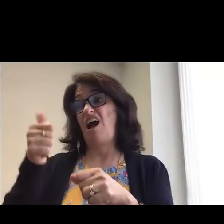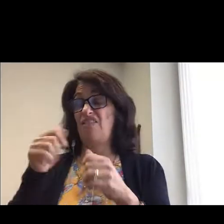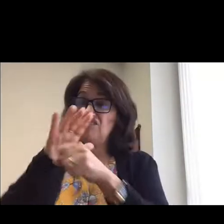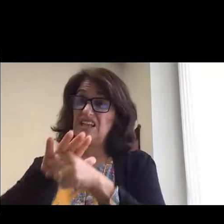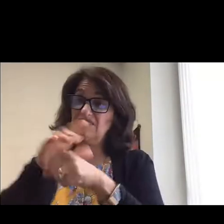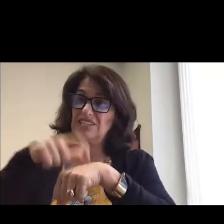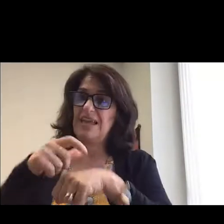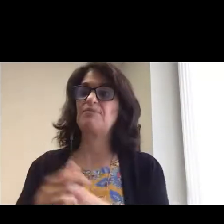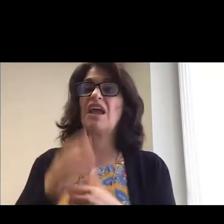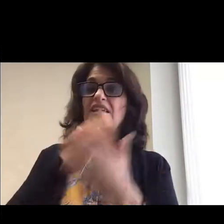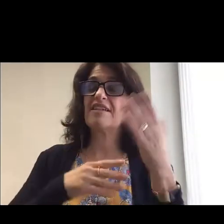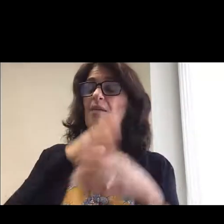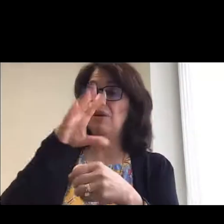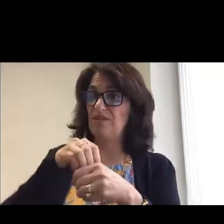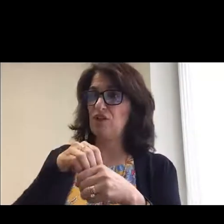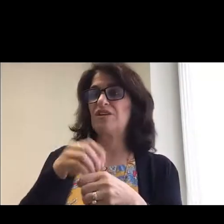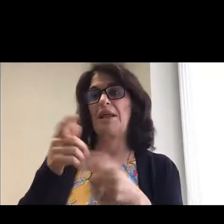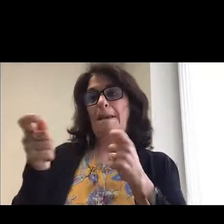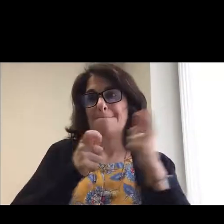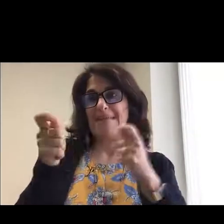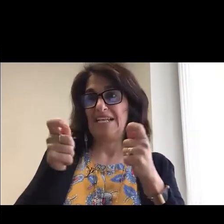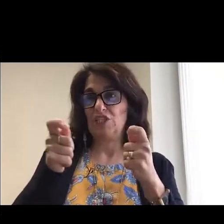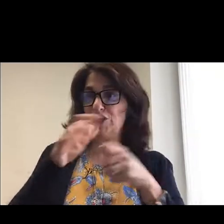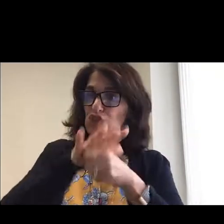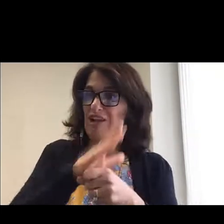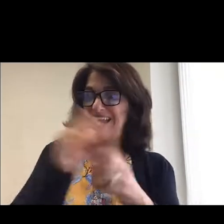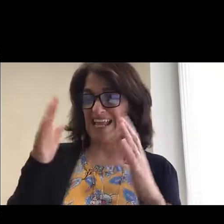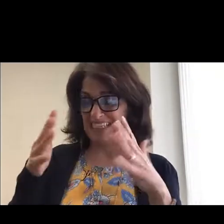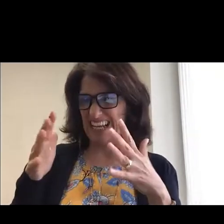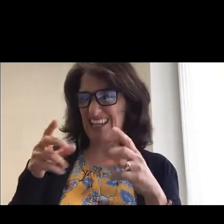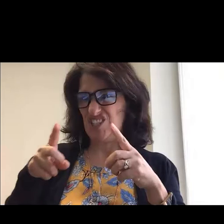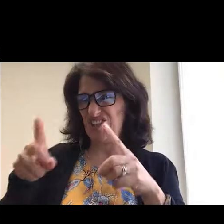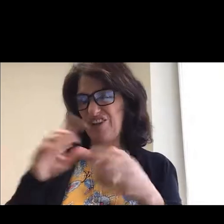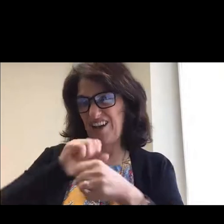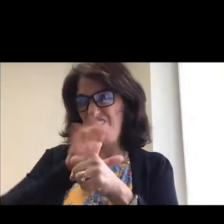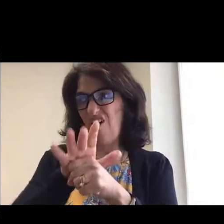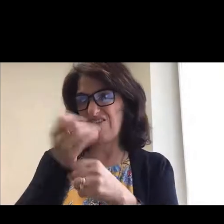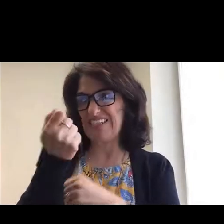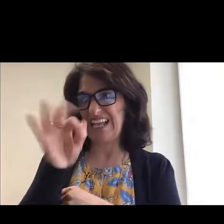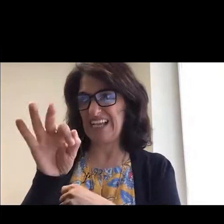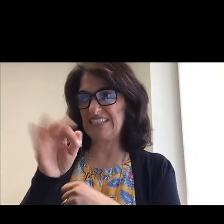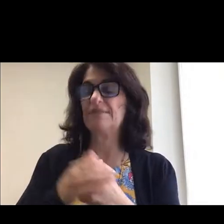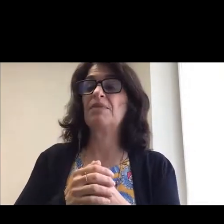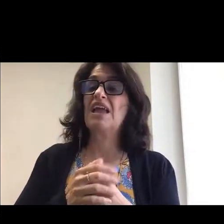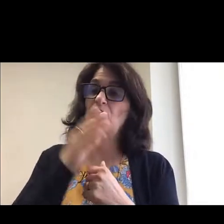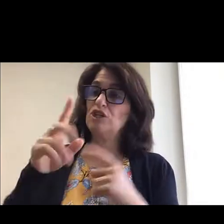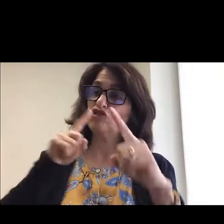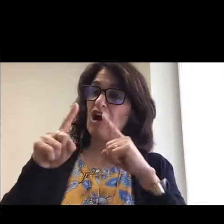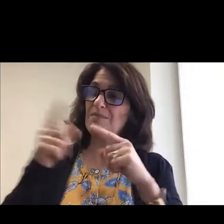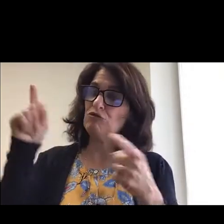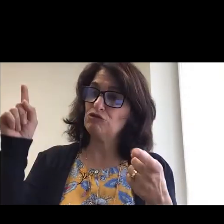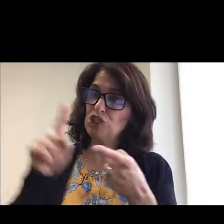managing stress and anxiety during COVID-19. This video talks about ways to reduce stress and improve your